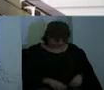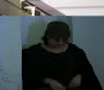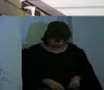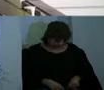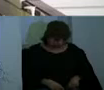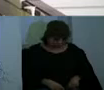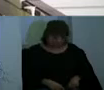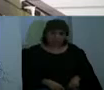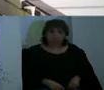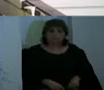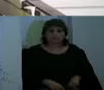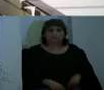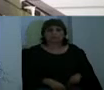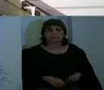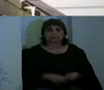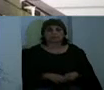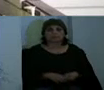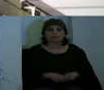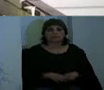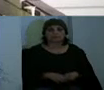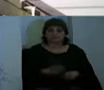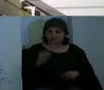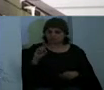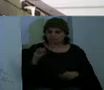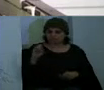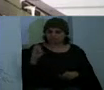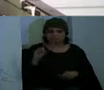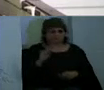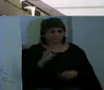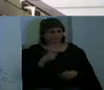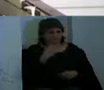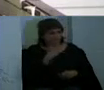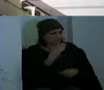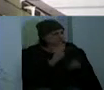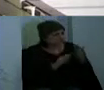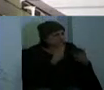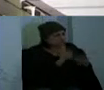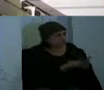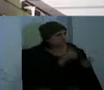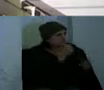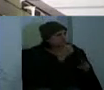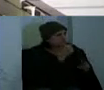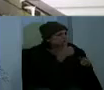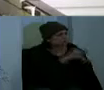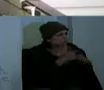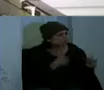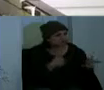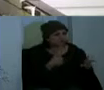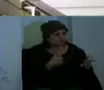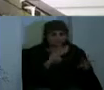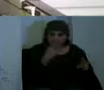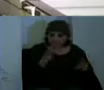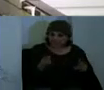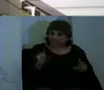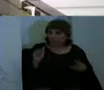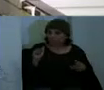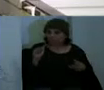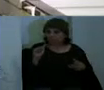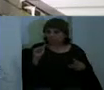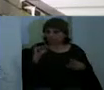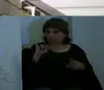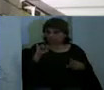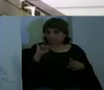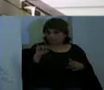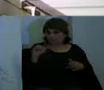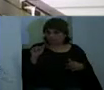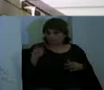Israel, when Moses was asking, what do I tell them? Who sent me? He said, tell them I am has sent